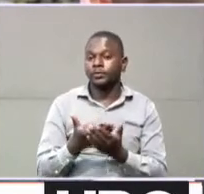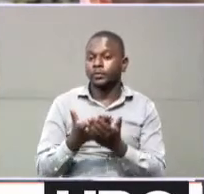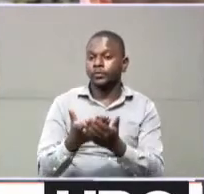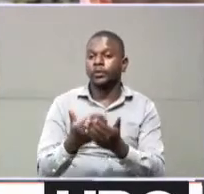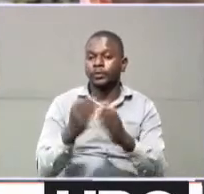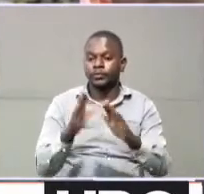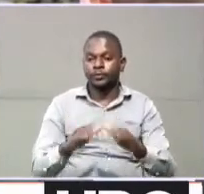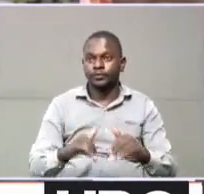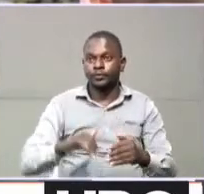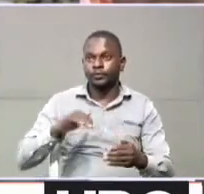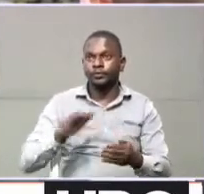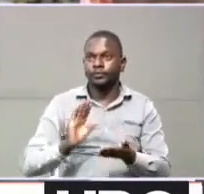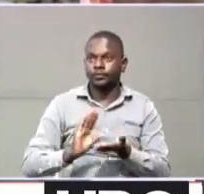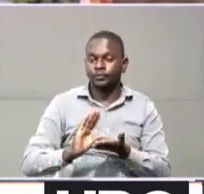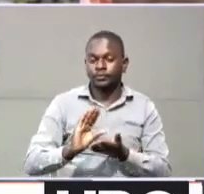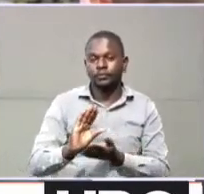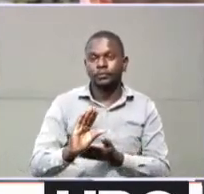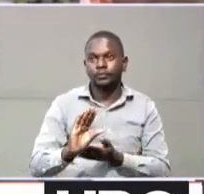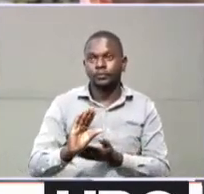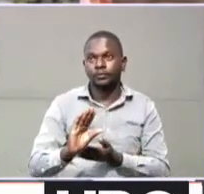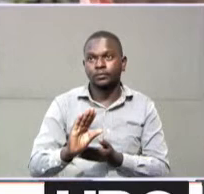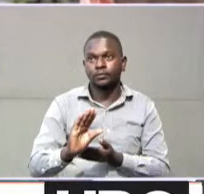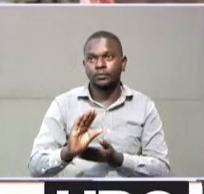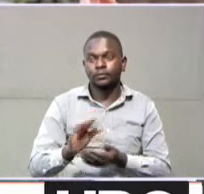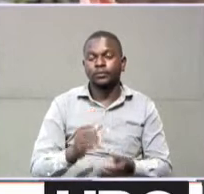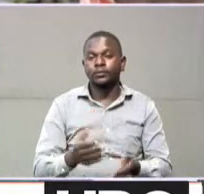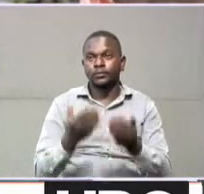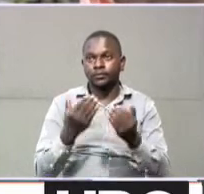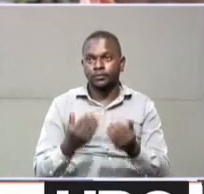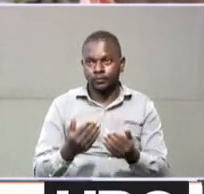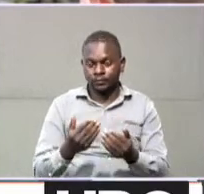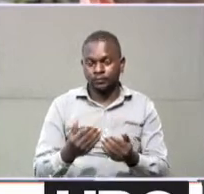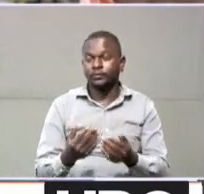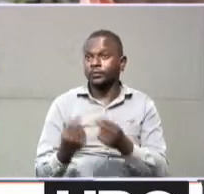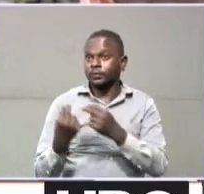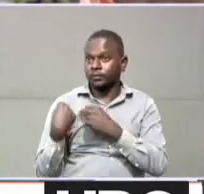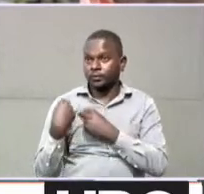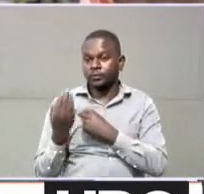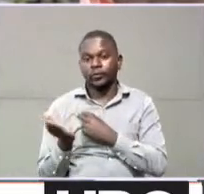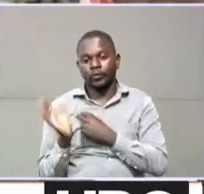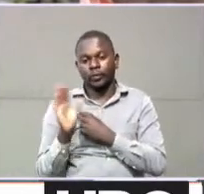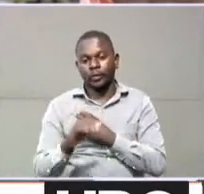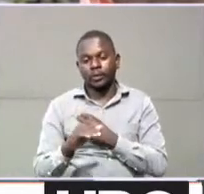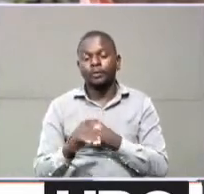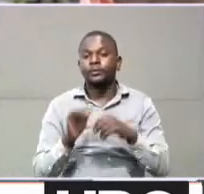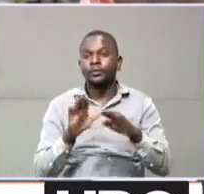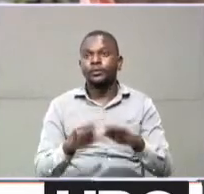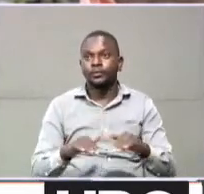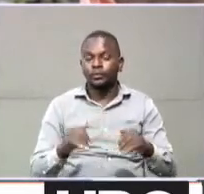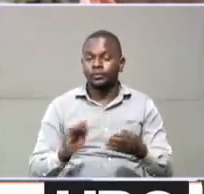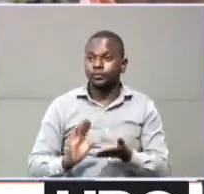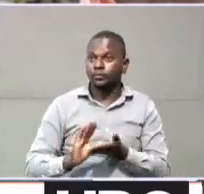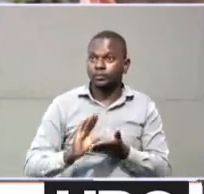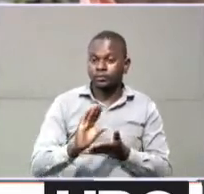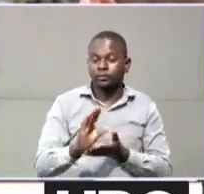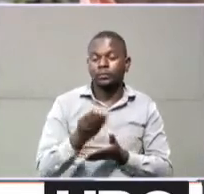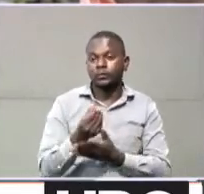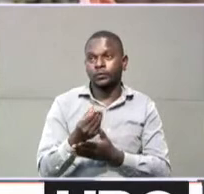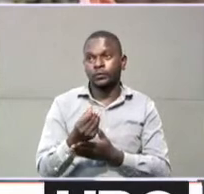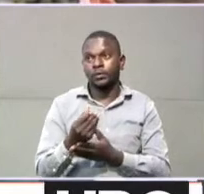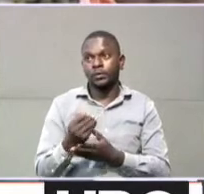the house for appropriation therefore we have a duty to come back to the house to appropriate that